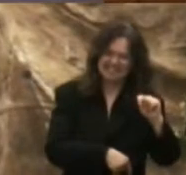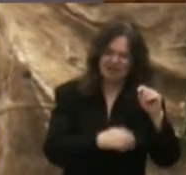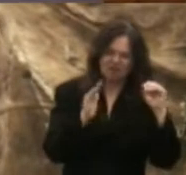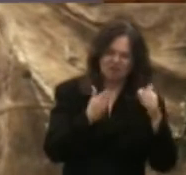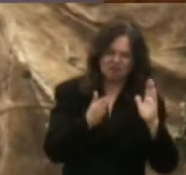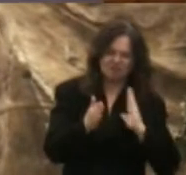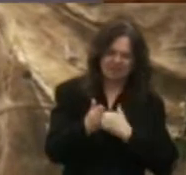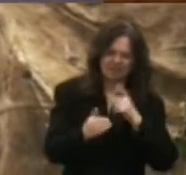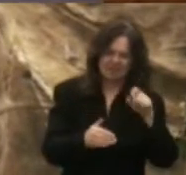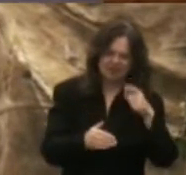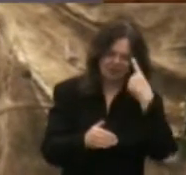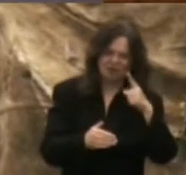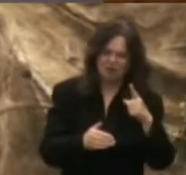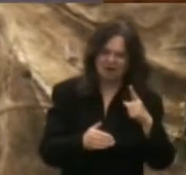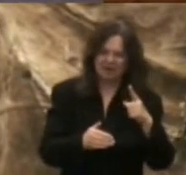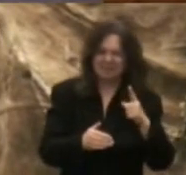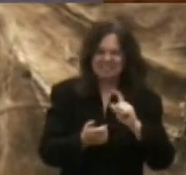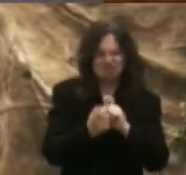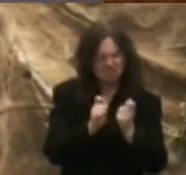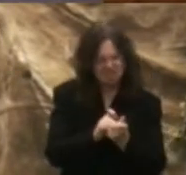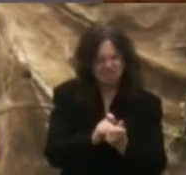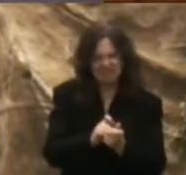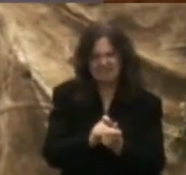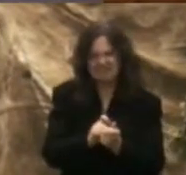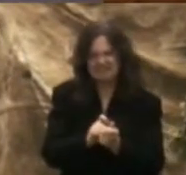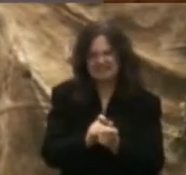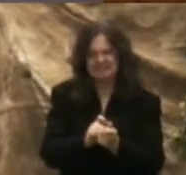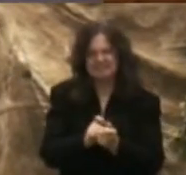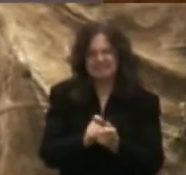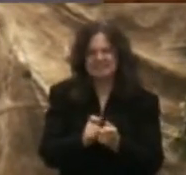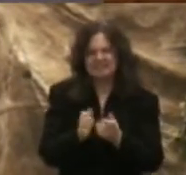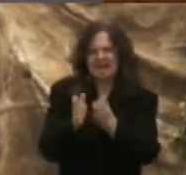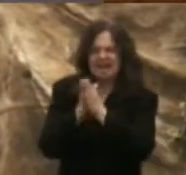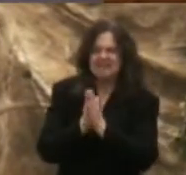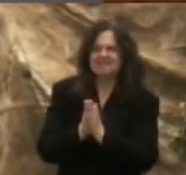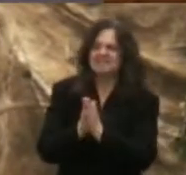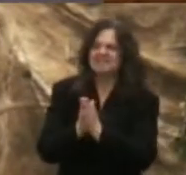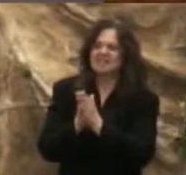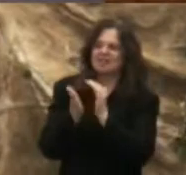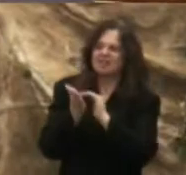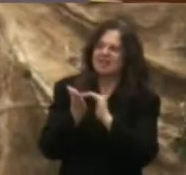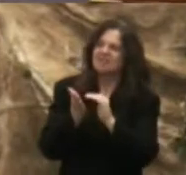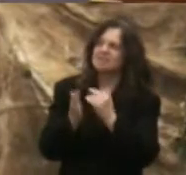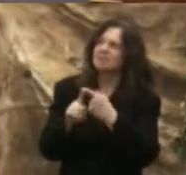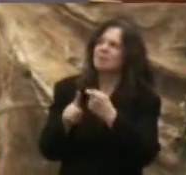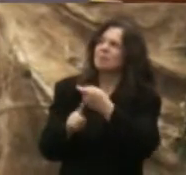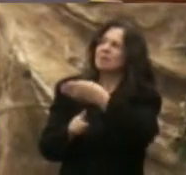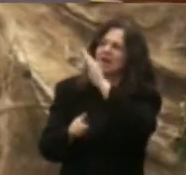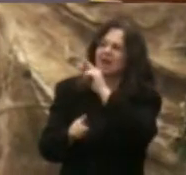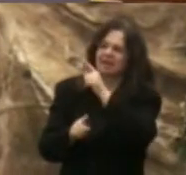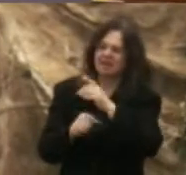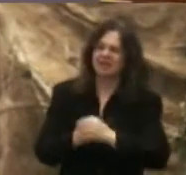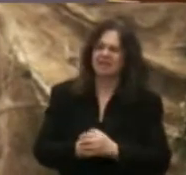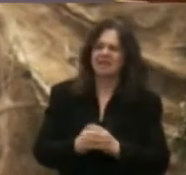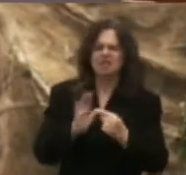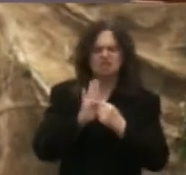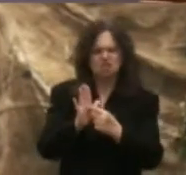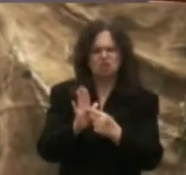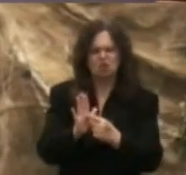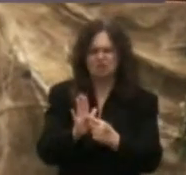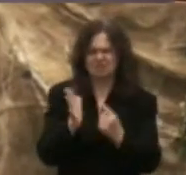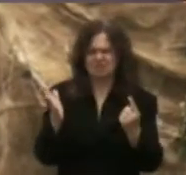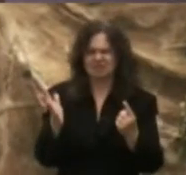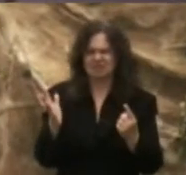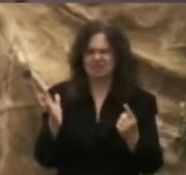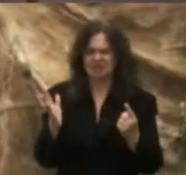for repentance, for a change of life. It points out the great chasm